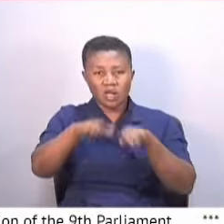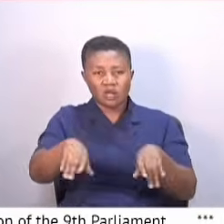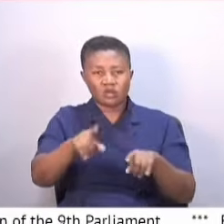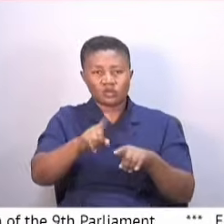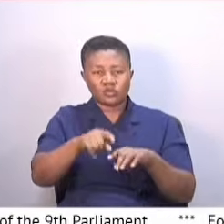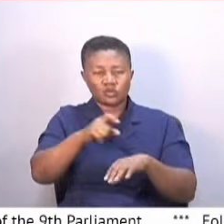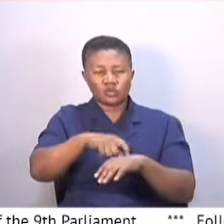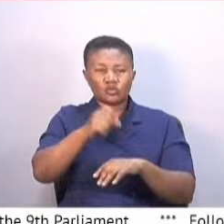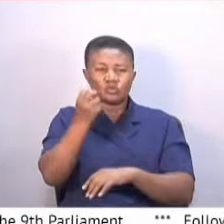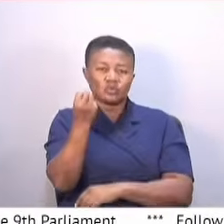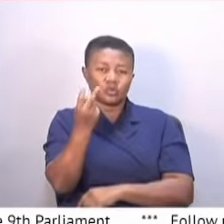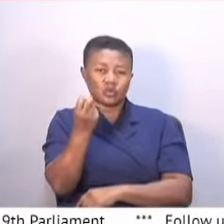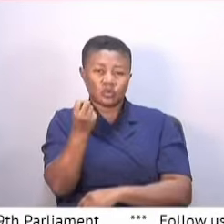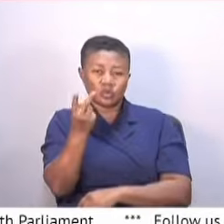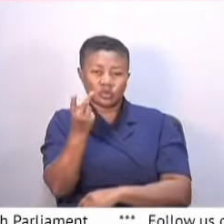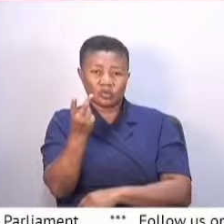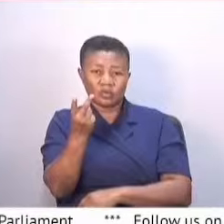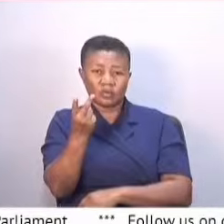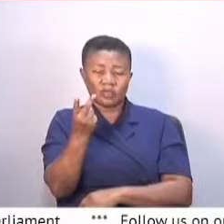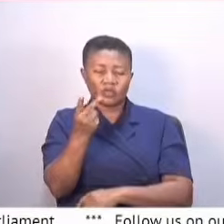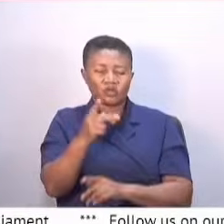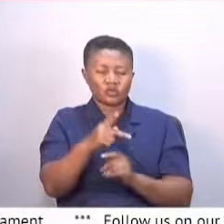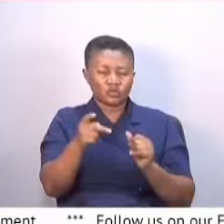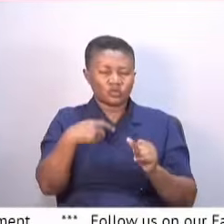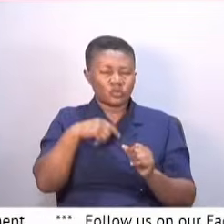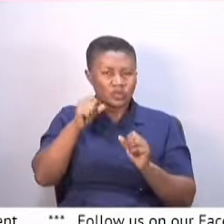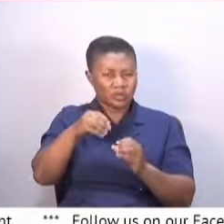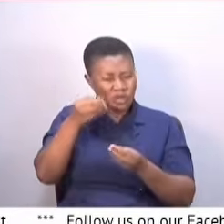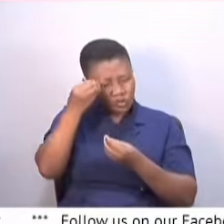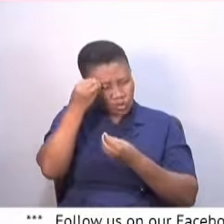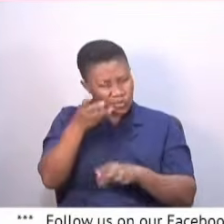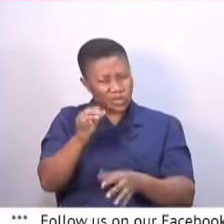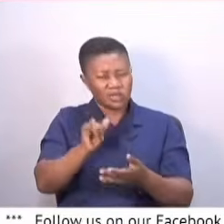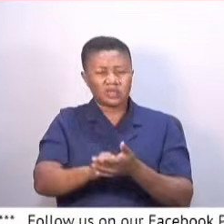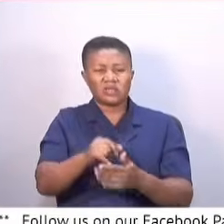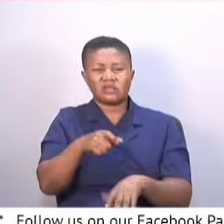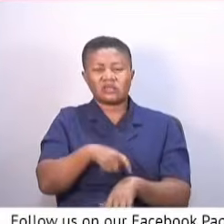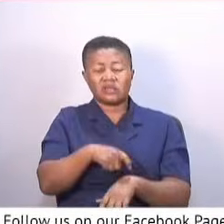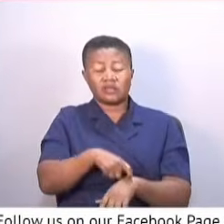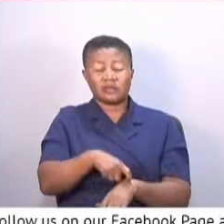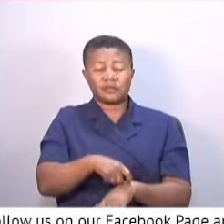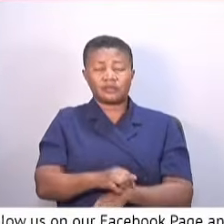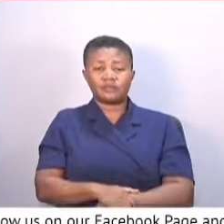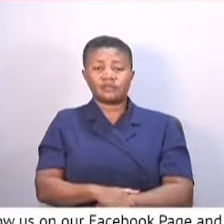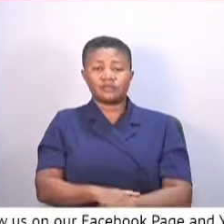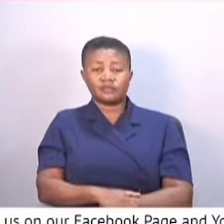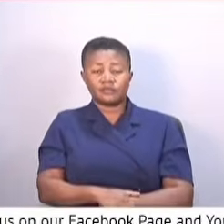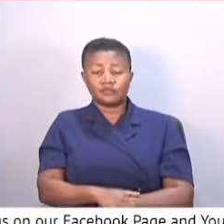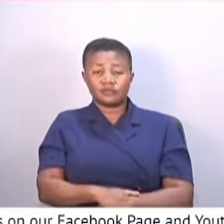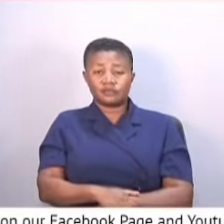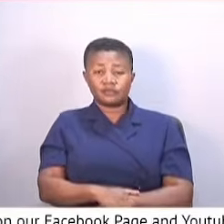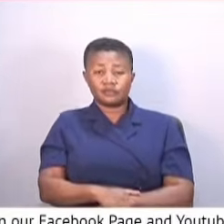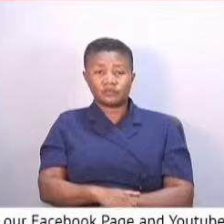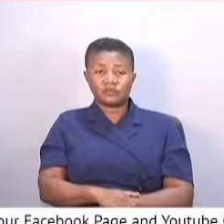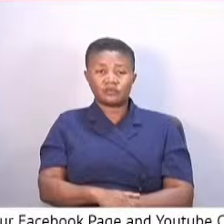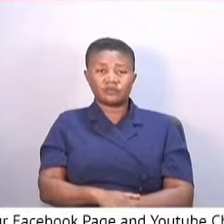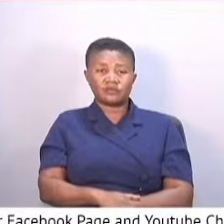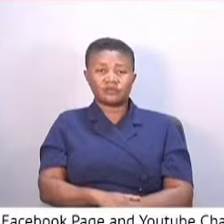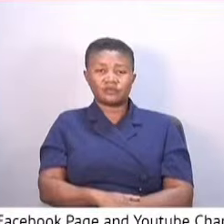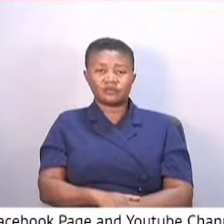o'clock, so that usually must precede the 12 o'clock sitting. It's also a very